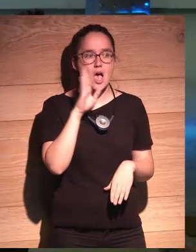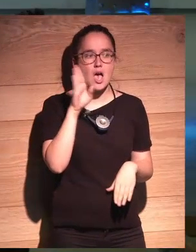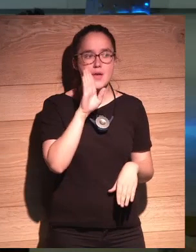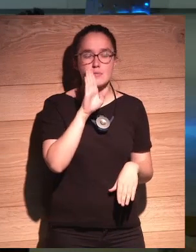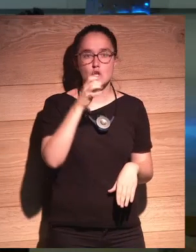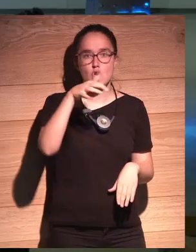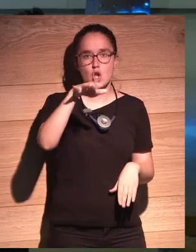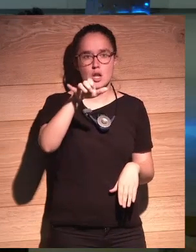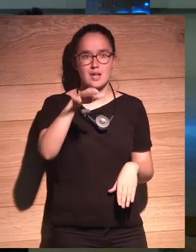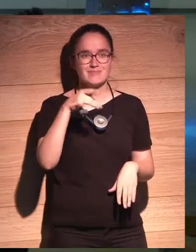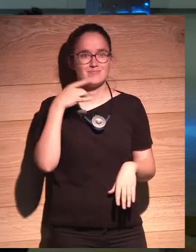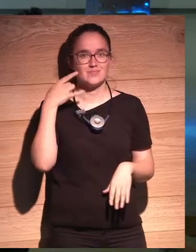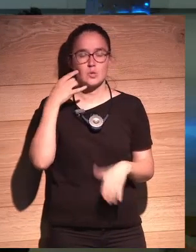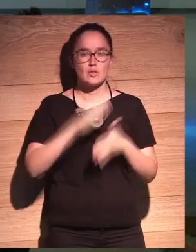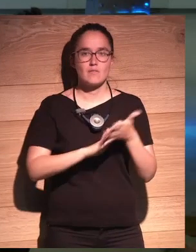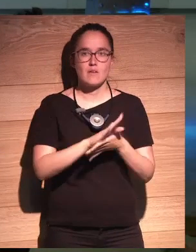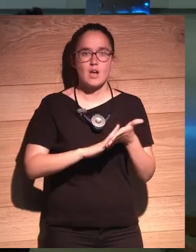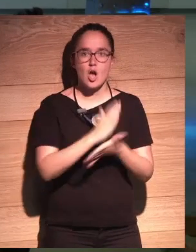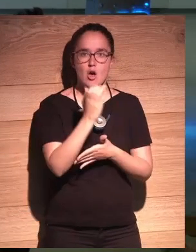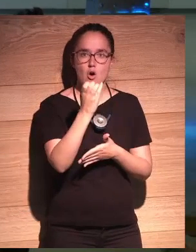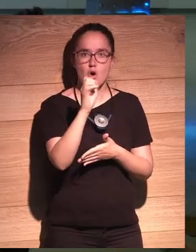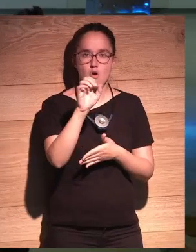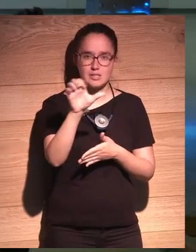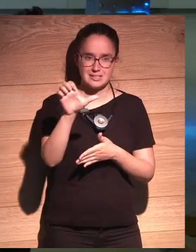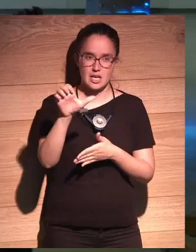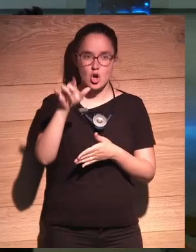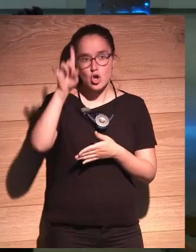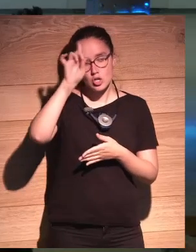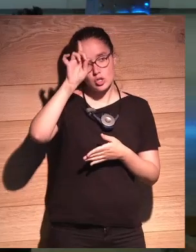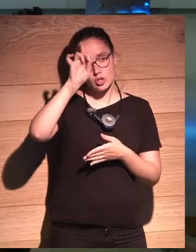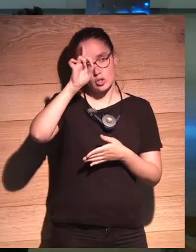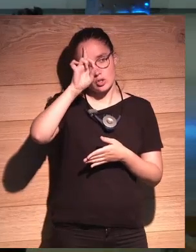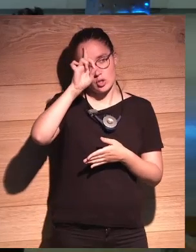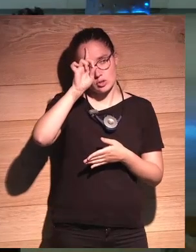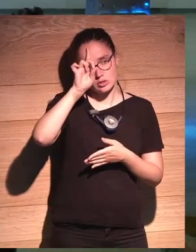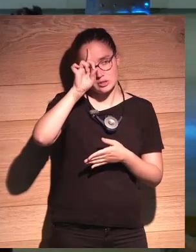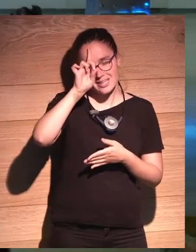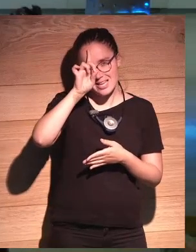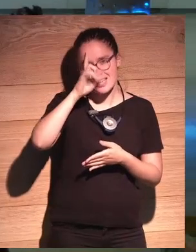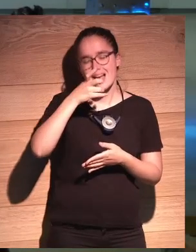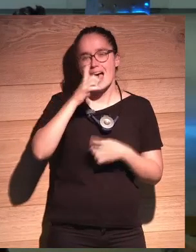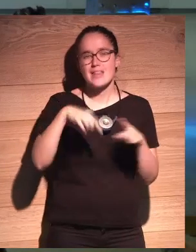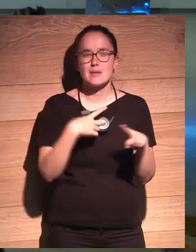before was smiling when Jose was talking.